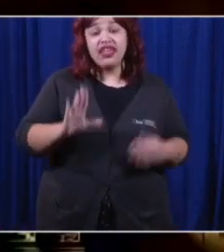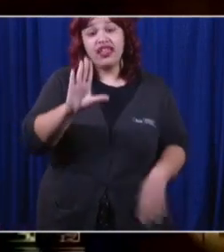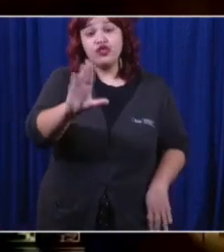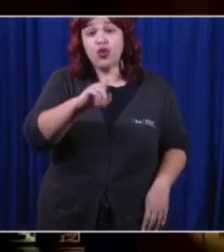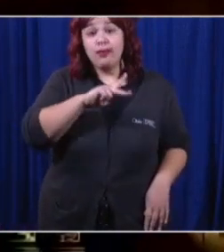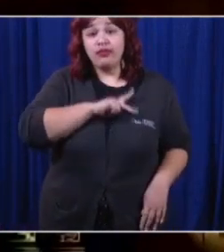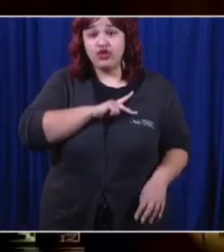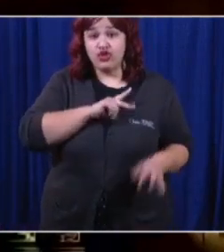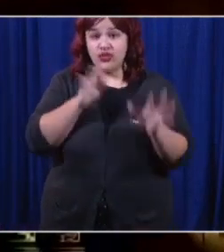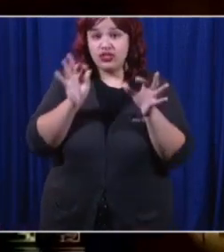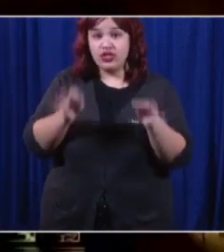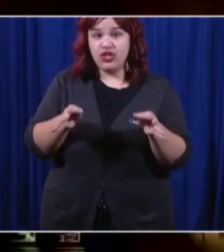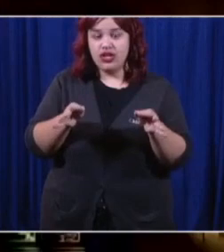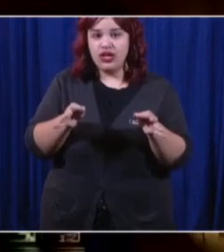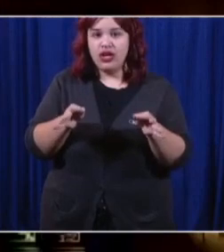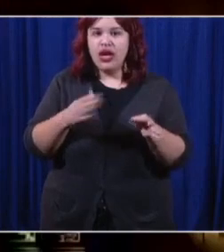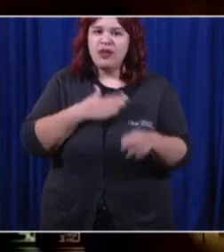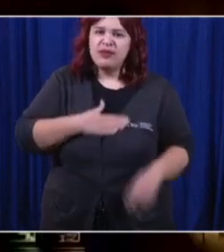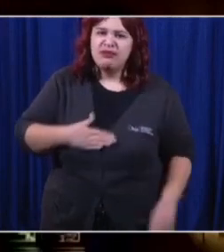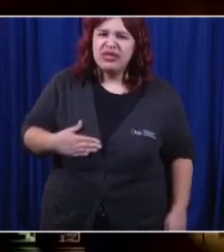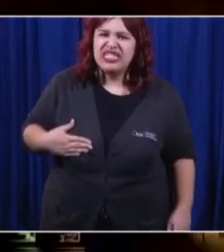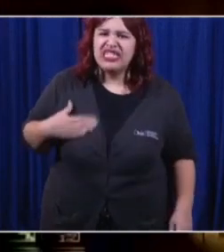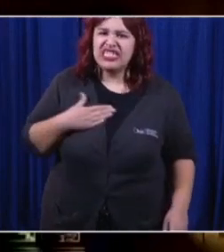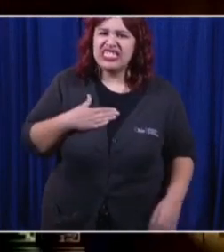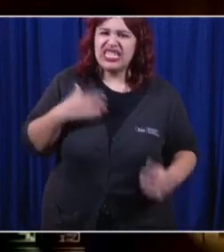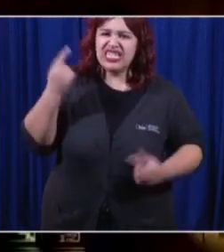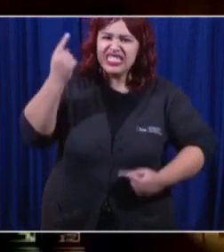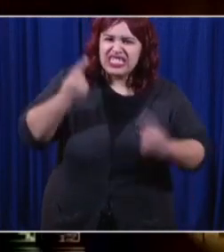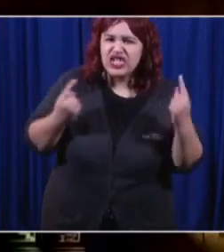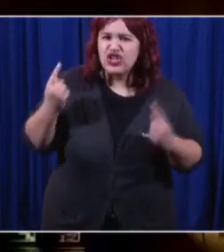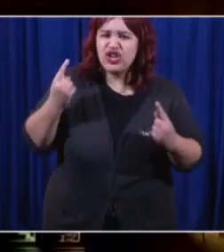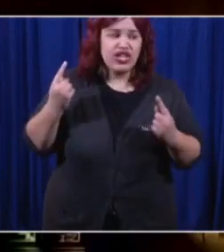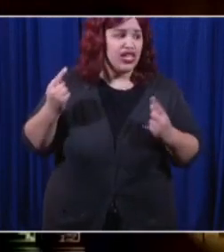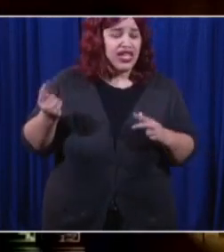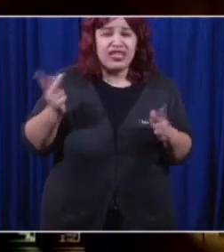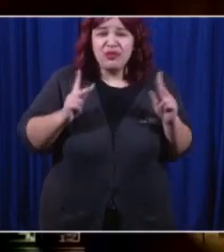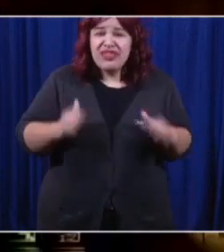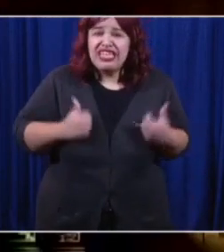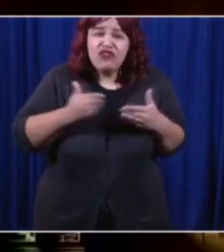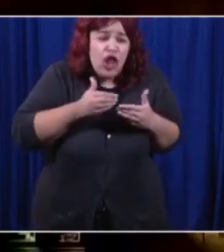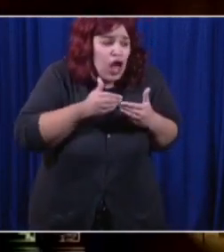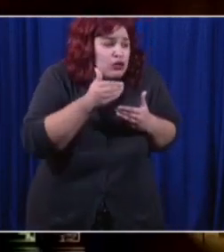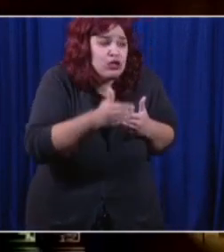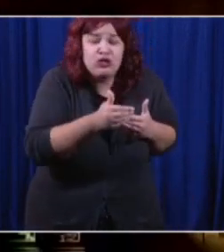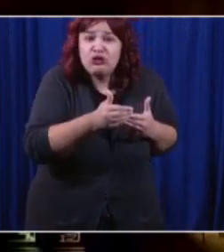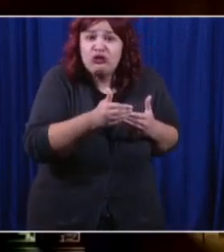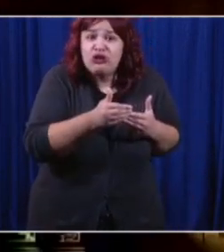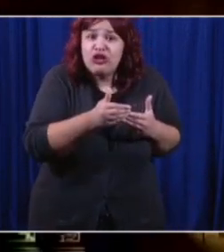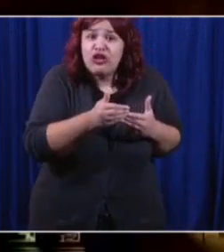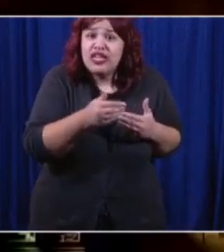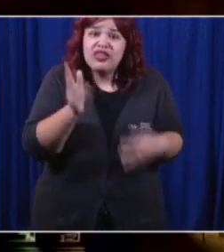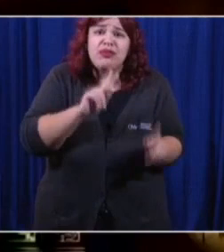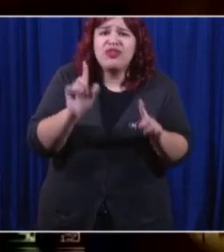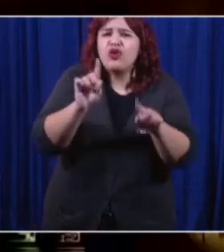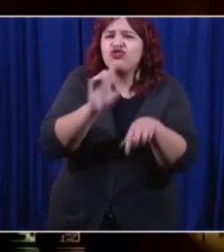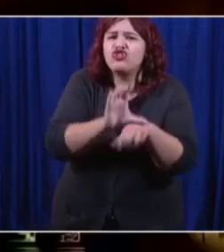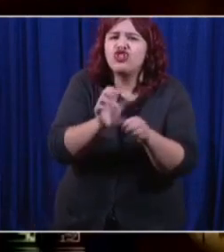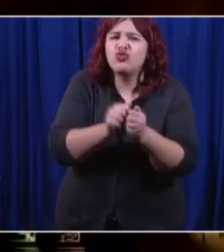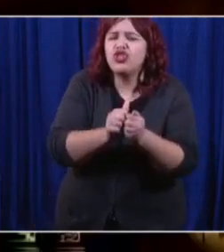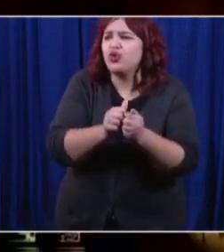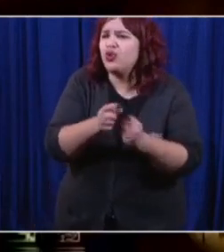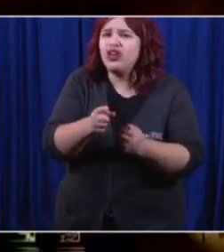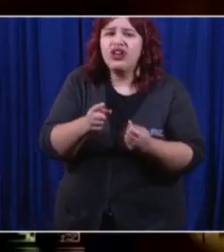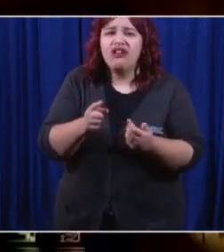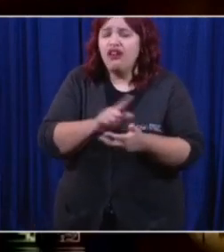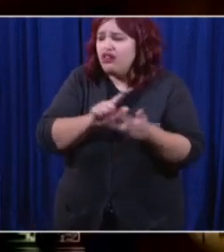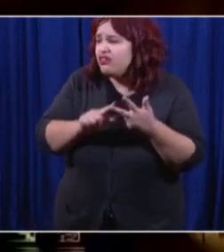neighbor. Worry about the person who goes to church with you. Worry about the person who checks you out at the grocery store.